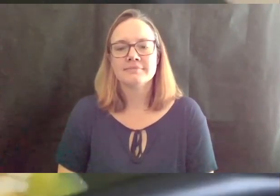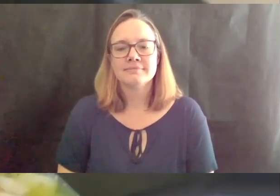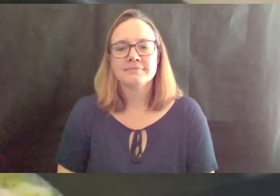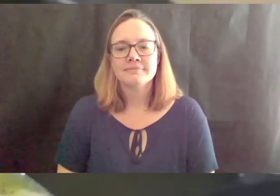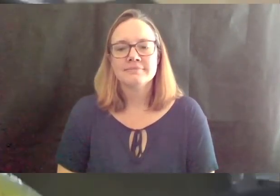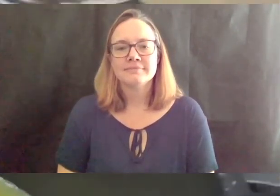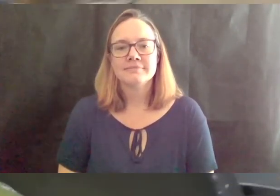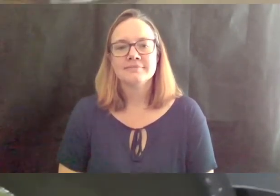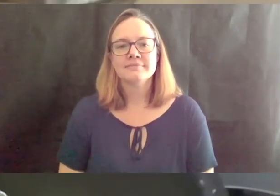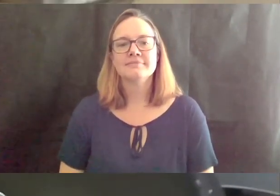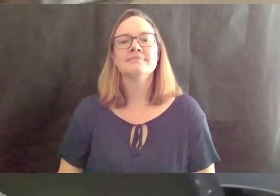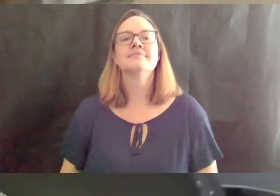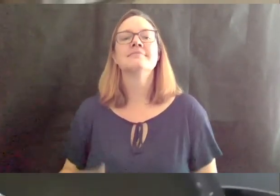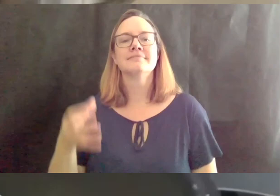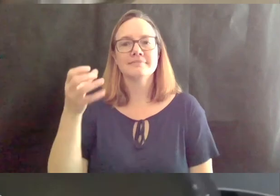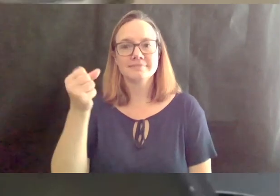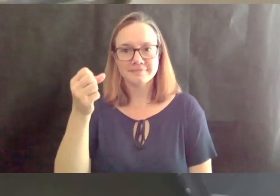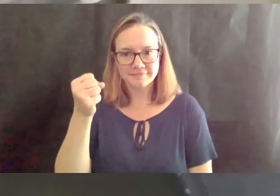Go with the milk.